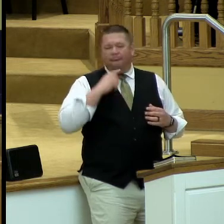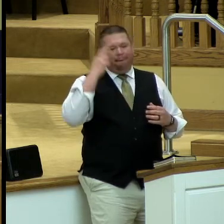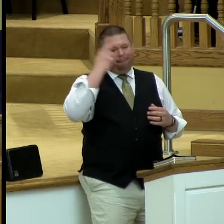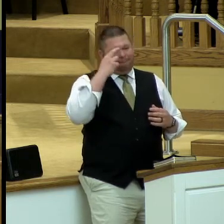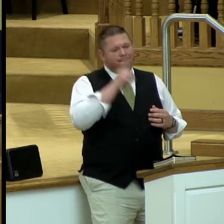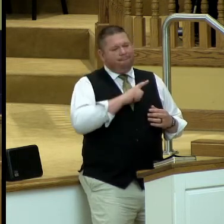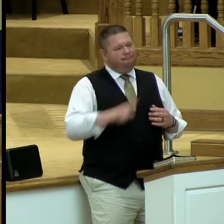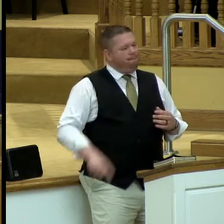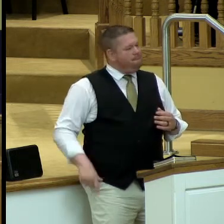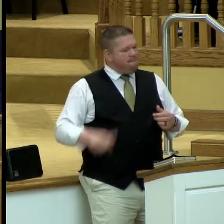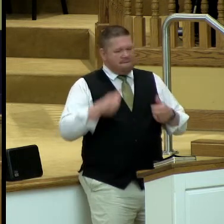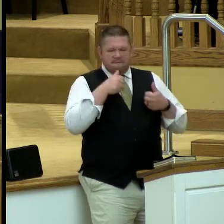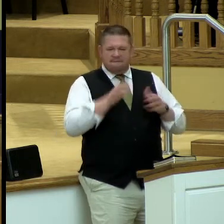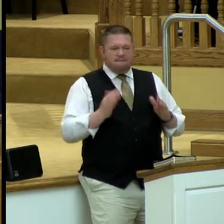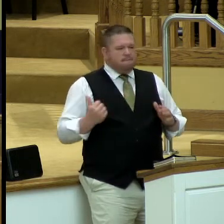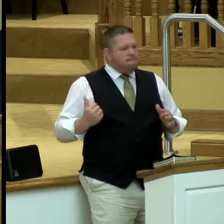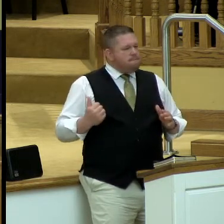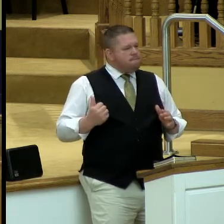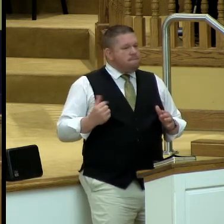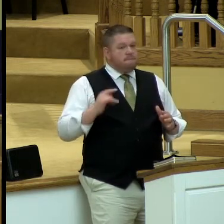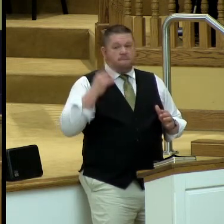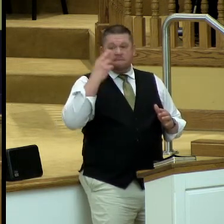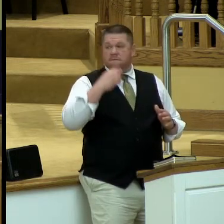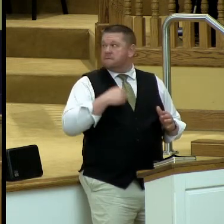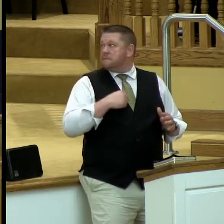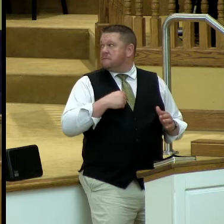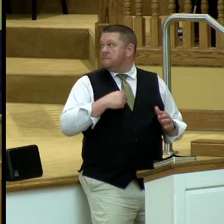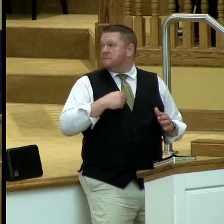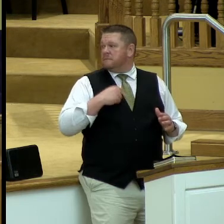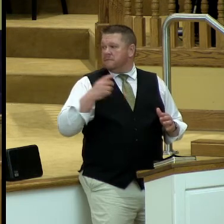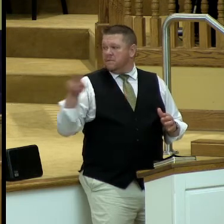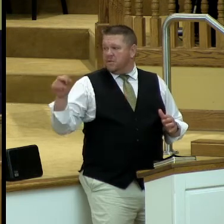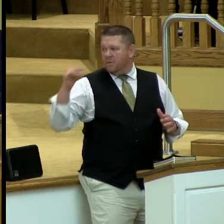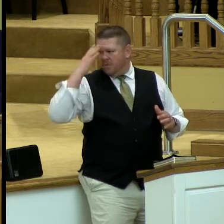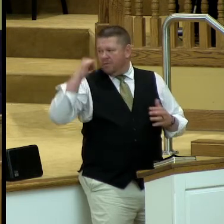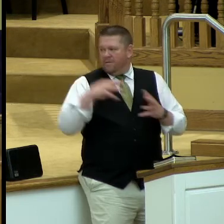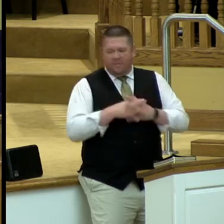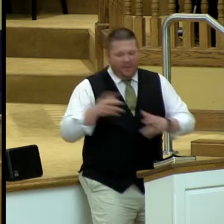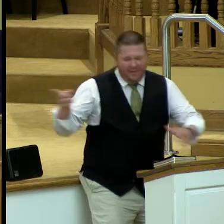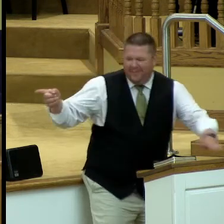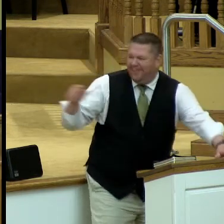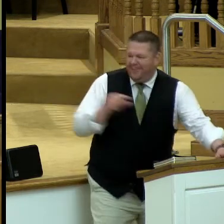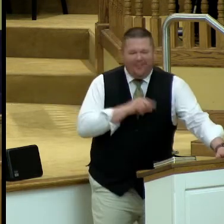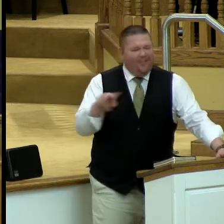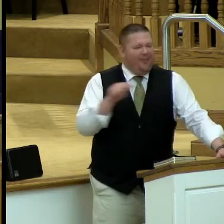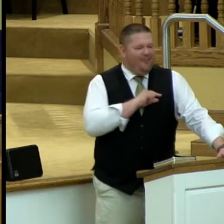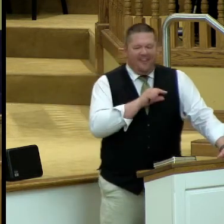There's a reason the Lord would allow it. The only reason I'm looking at Him, guys, is because He's the only one that I know play football. So